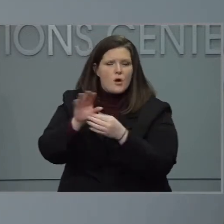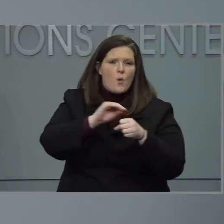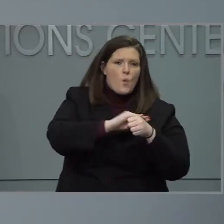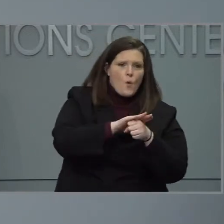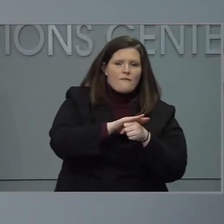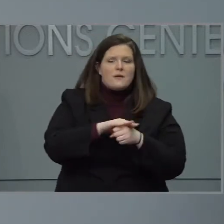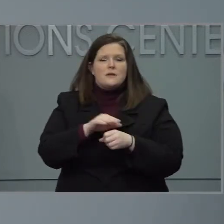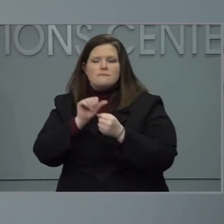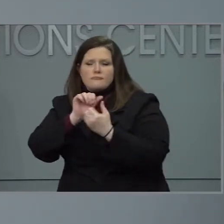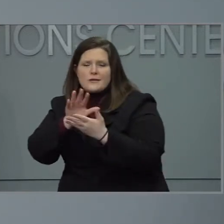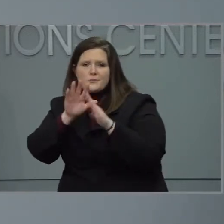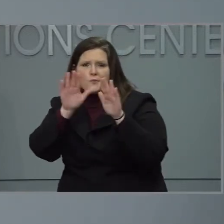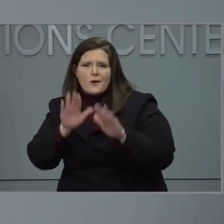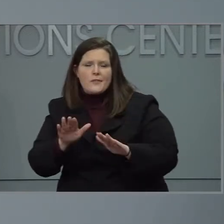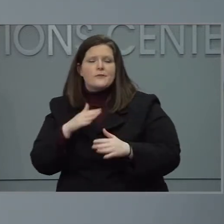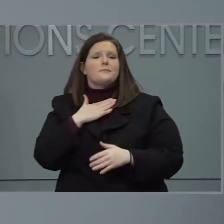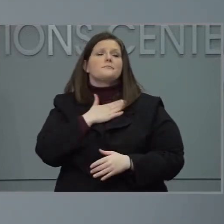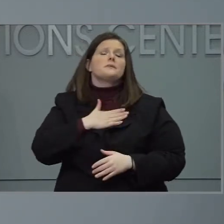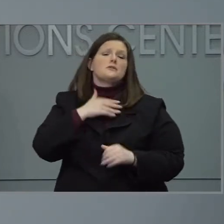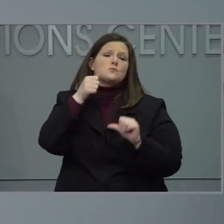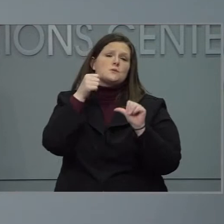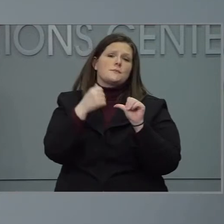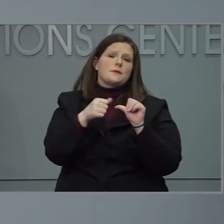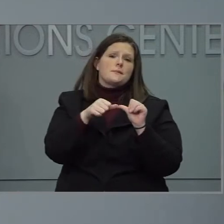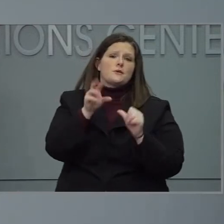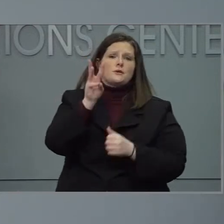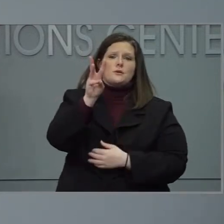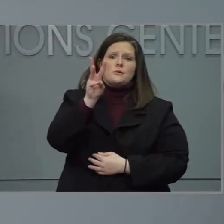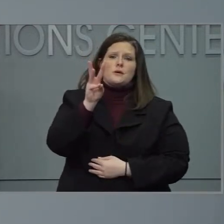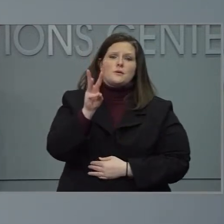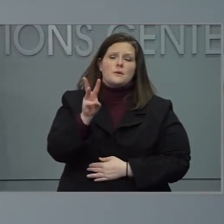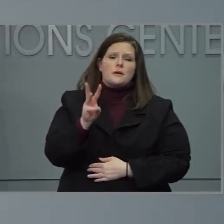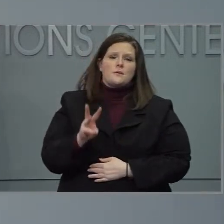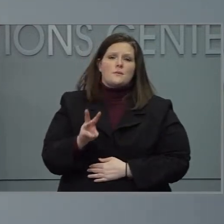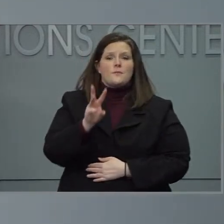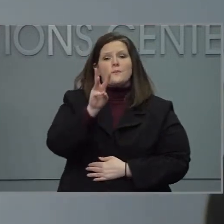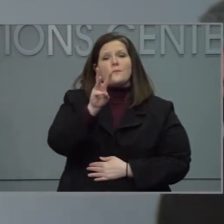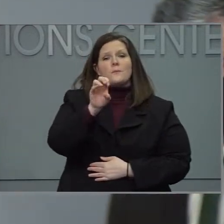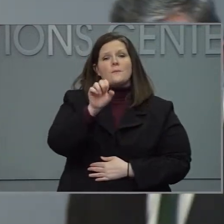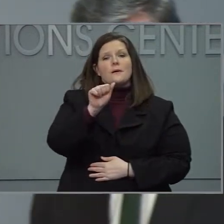wear, wait, and wash, and to take care of each other. Thank you.